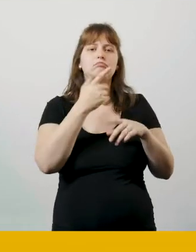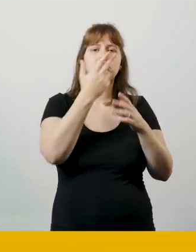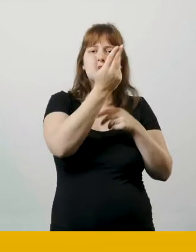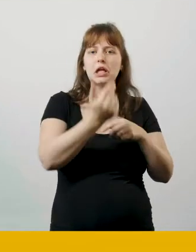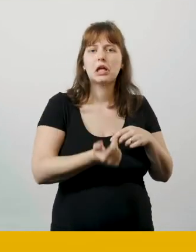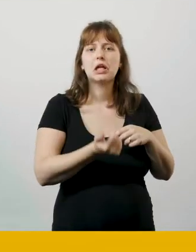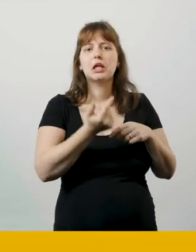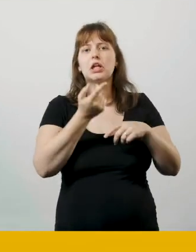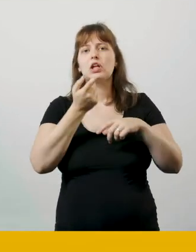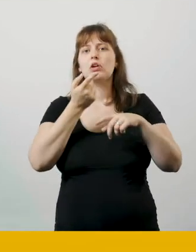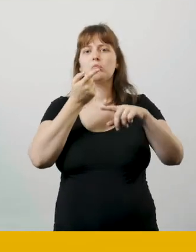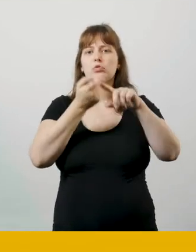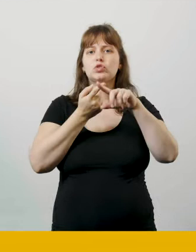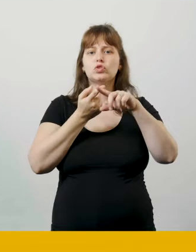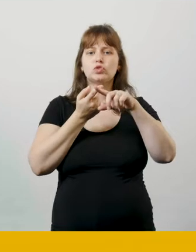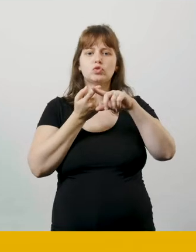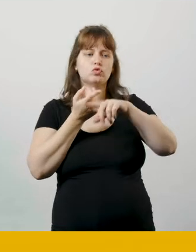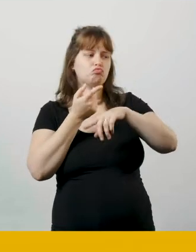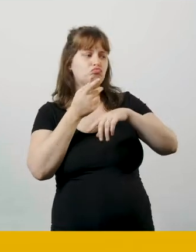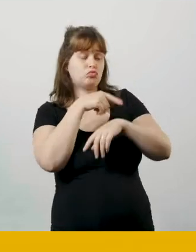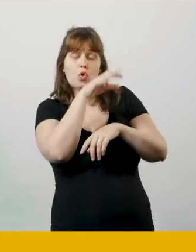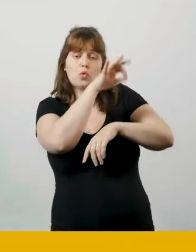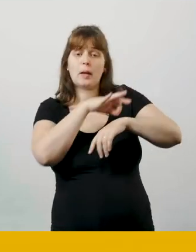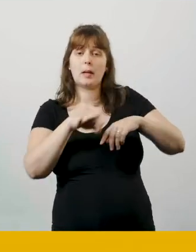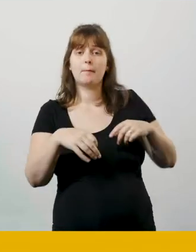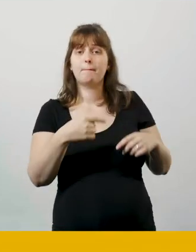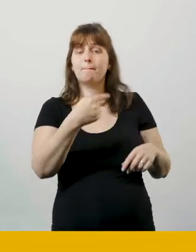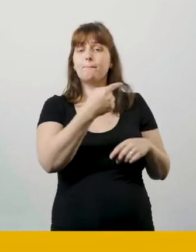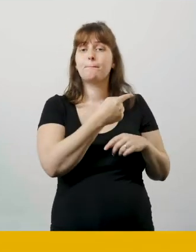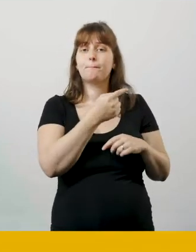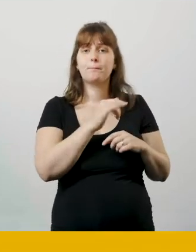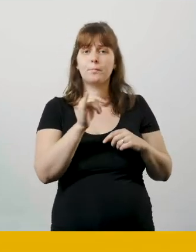and some designs that